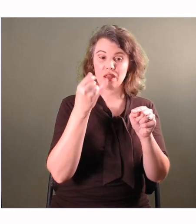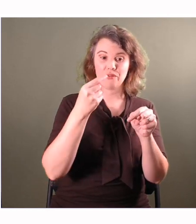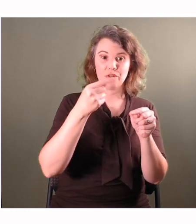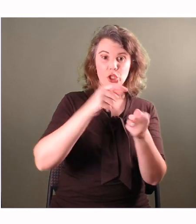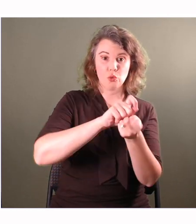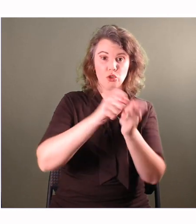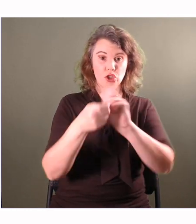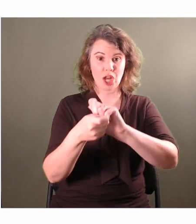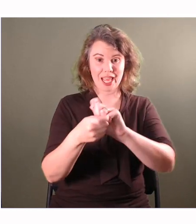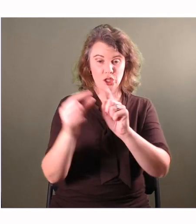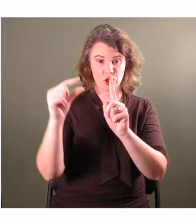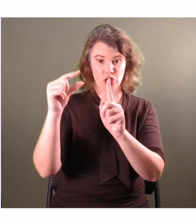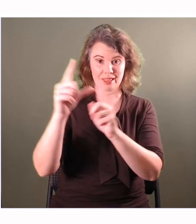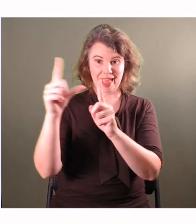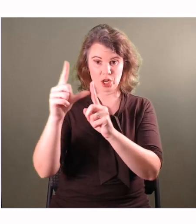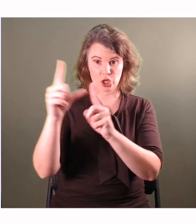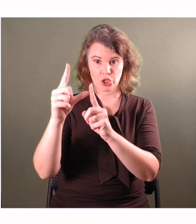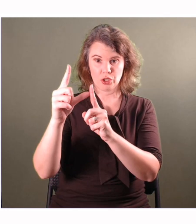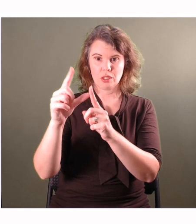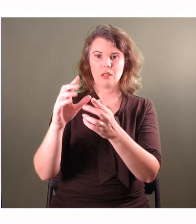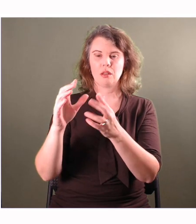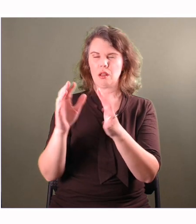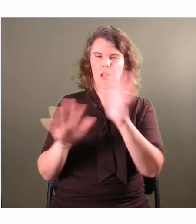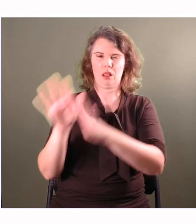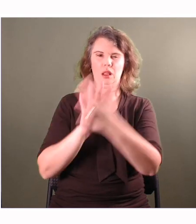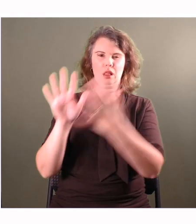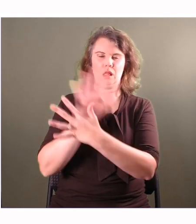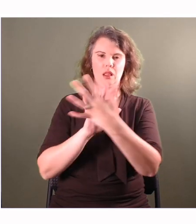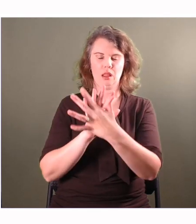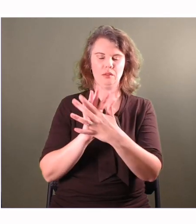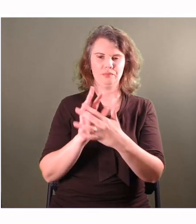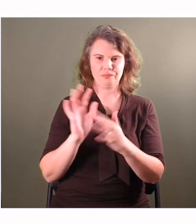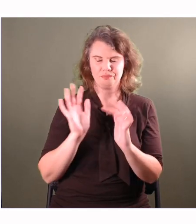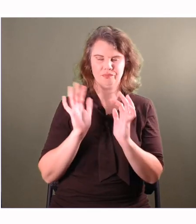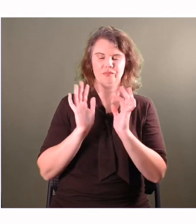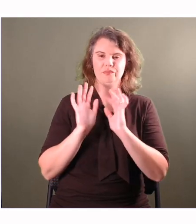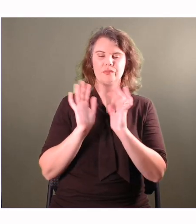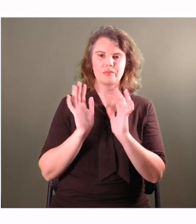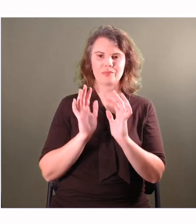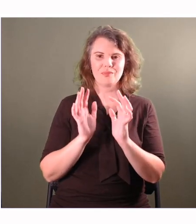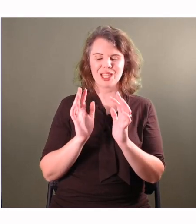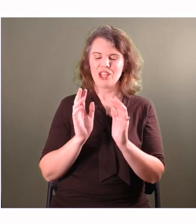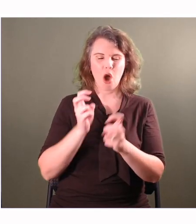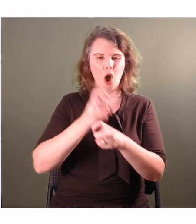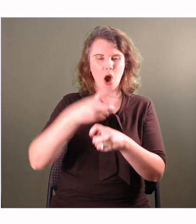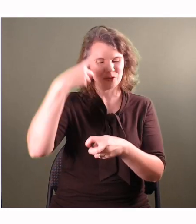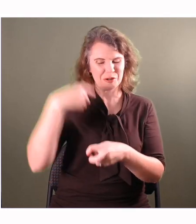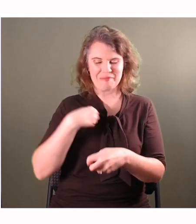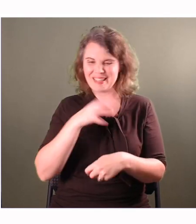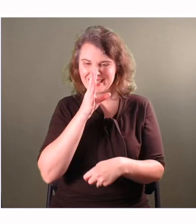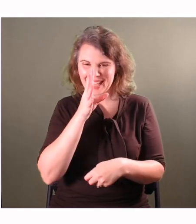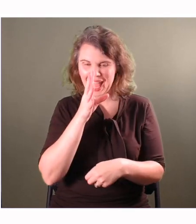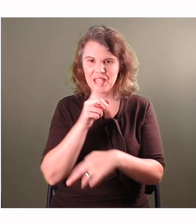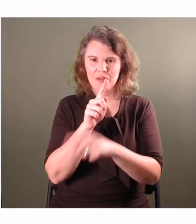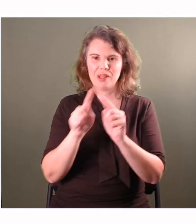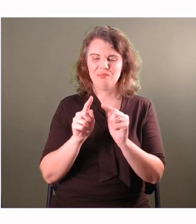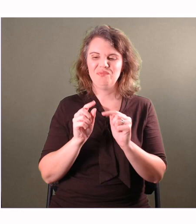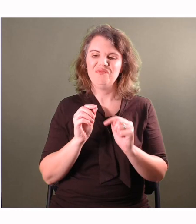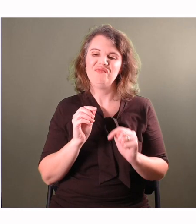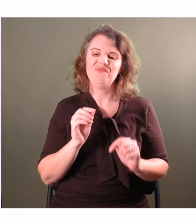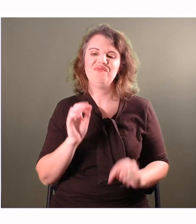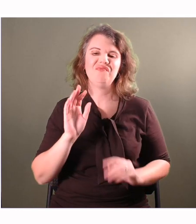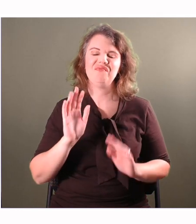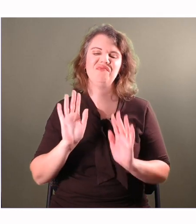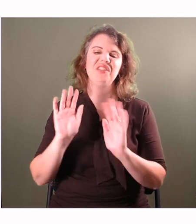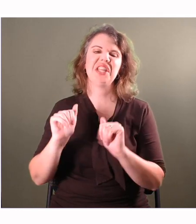you reverse the order of the consonants to this, it sounds like this. It's hard for me to say it, but I'm going to try.